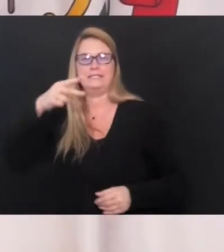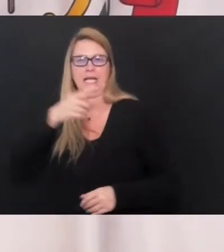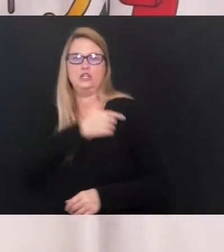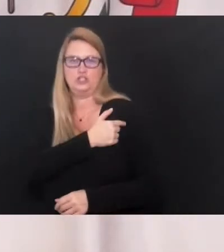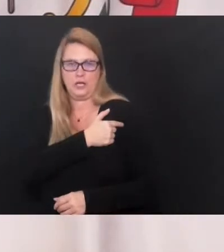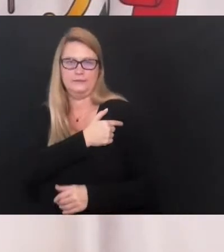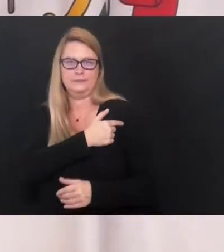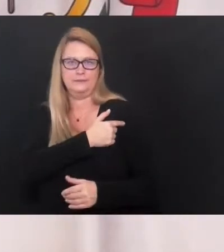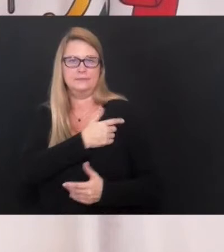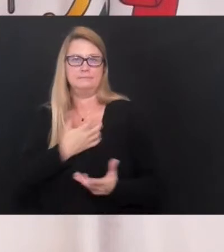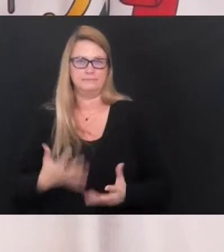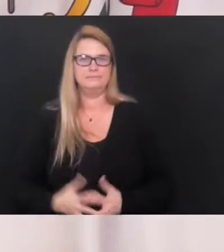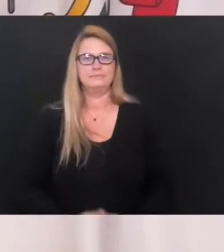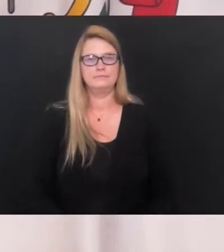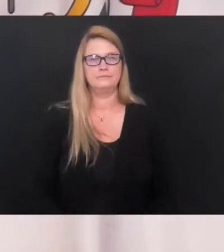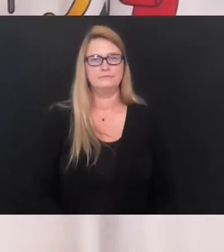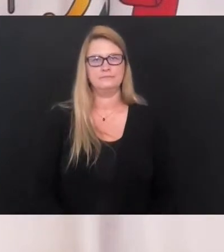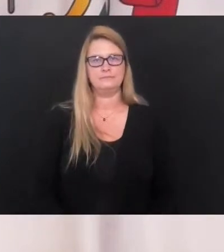shots.